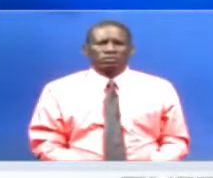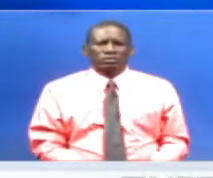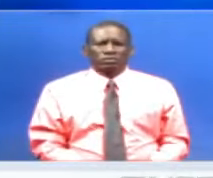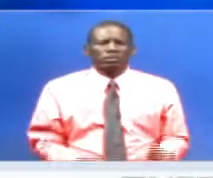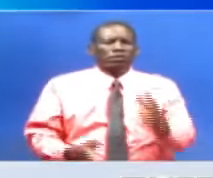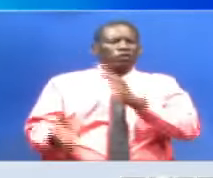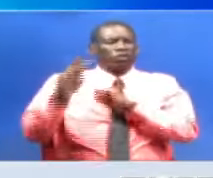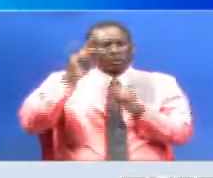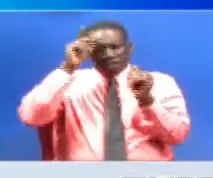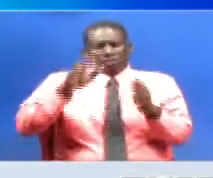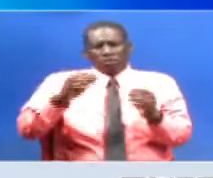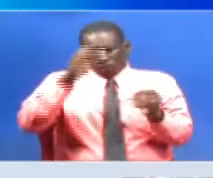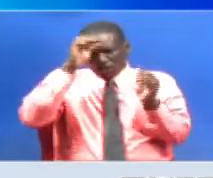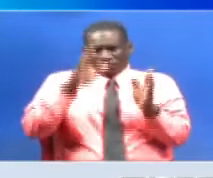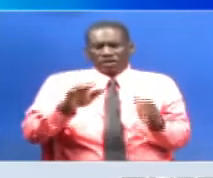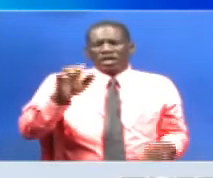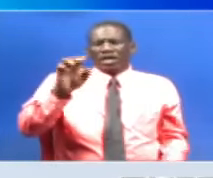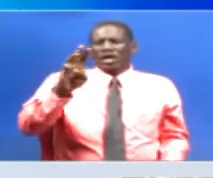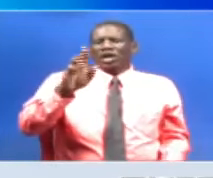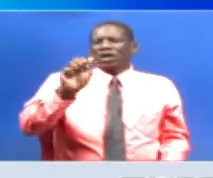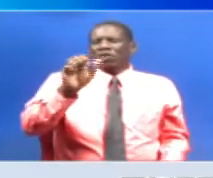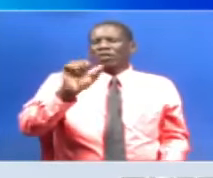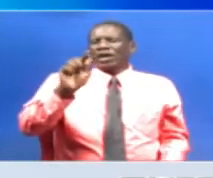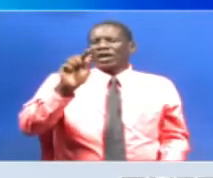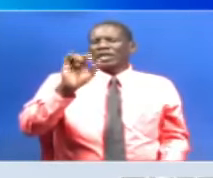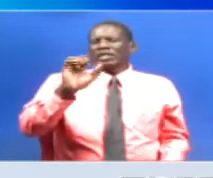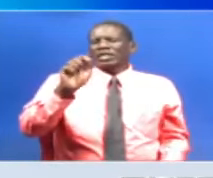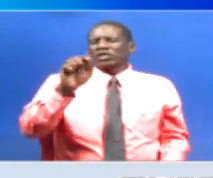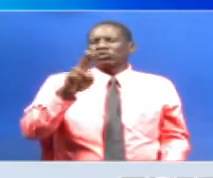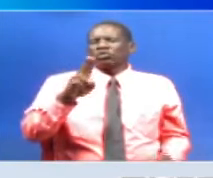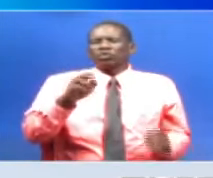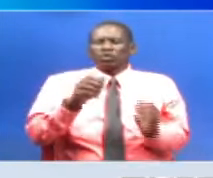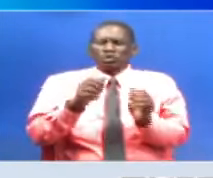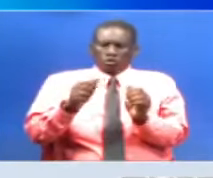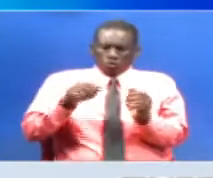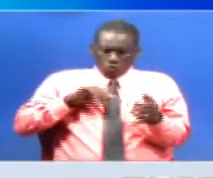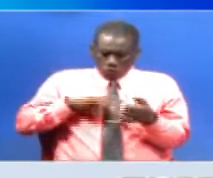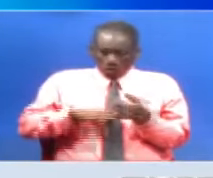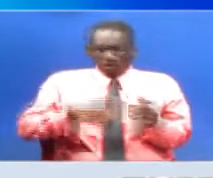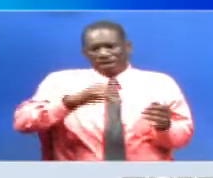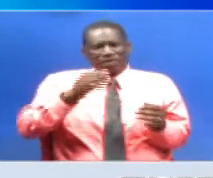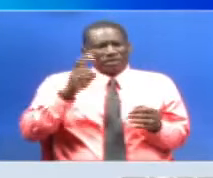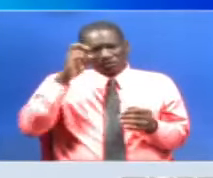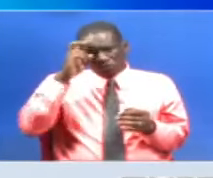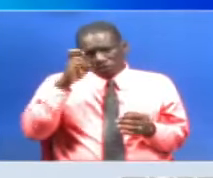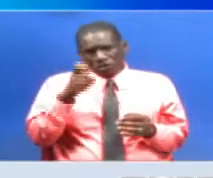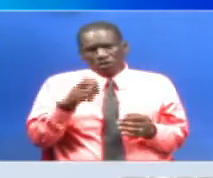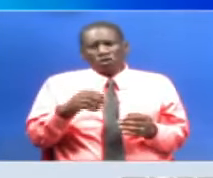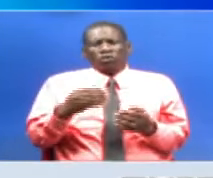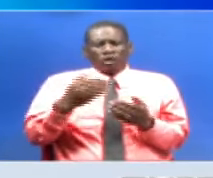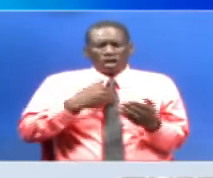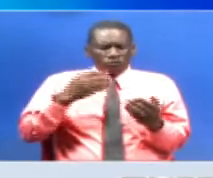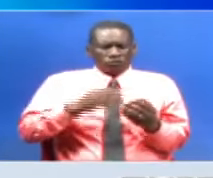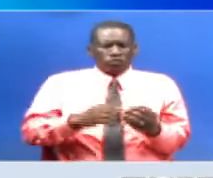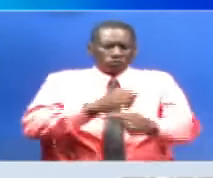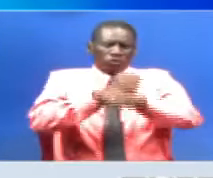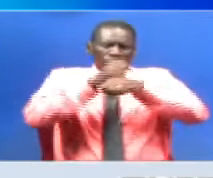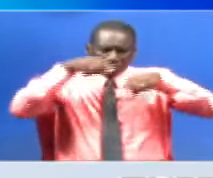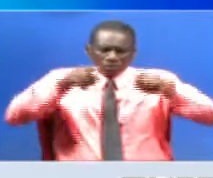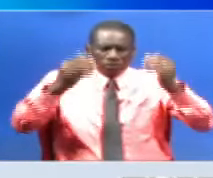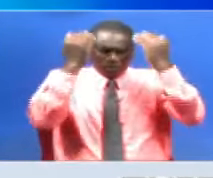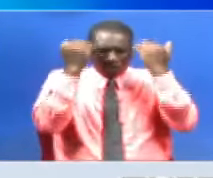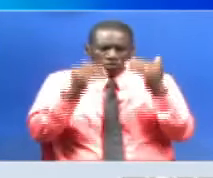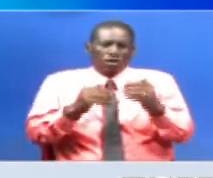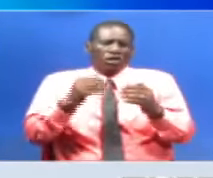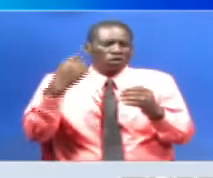Former Kiambu Governor Ferdinand Waititu, his wife and their co-accuser will now have to defend themselves in court in connection with the 588